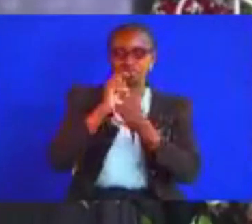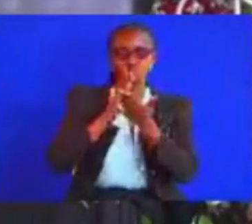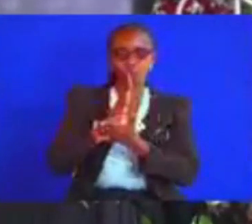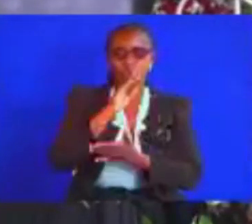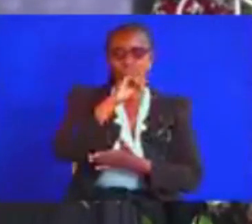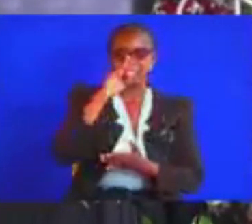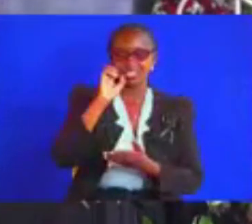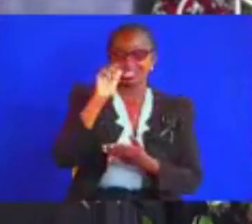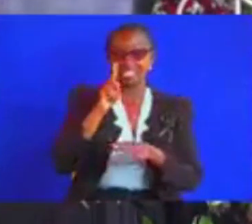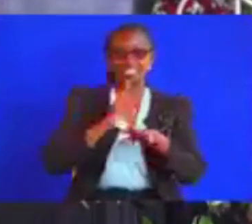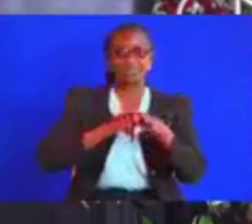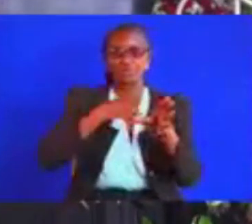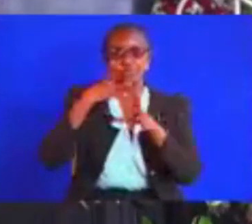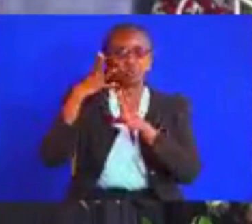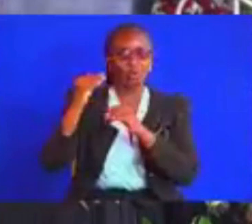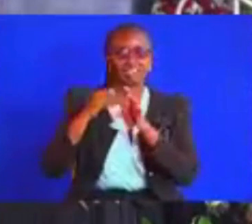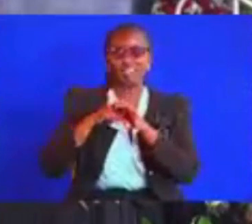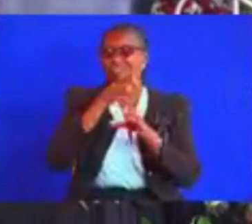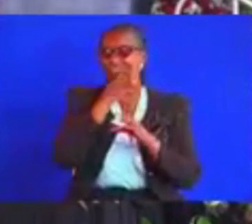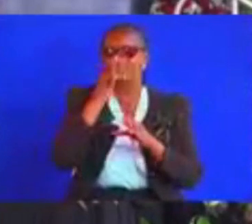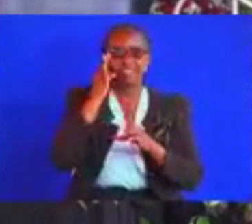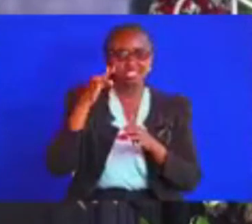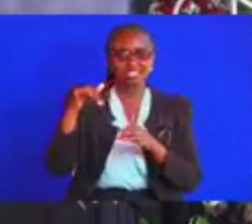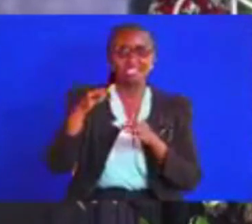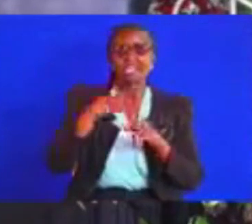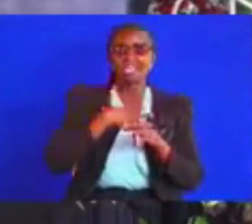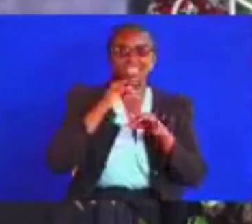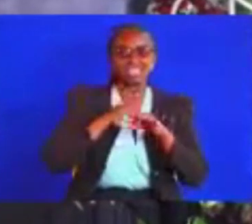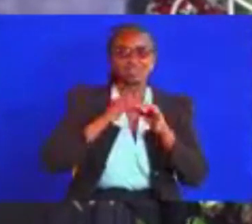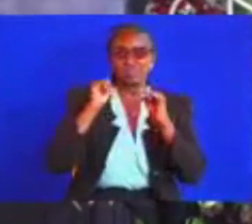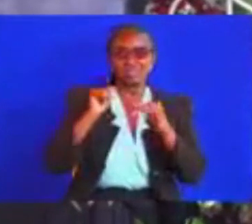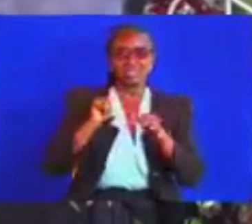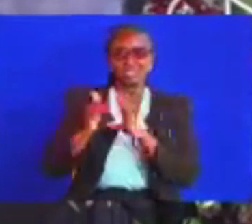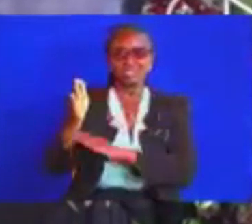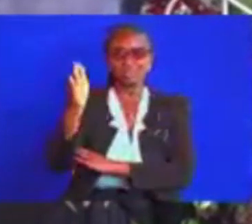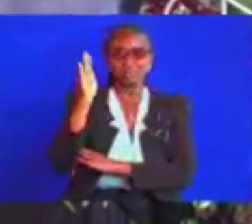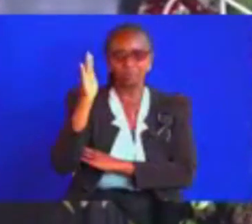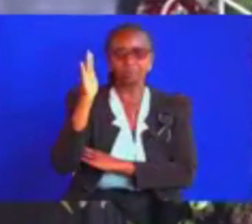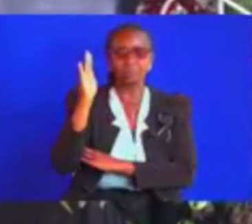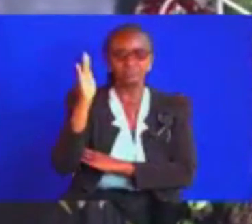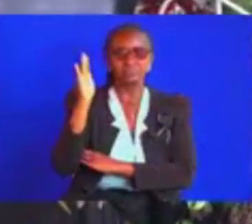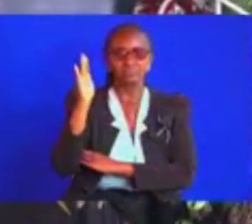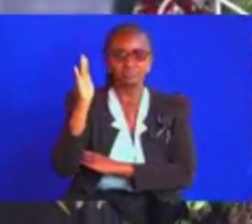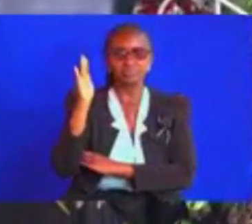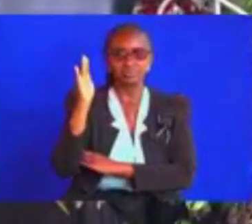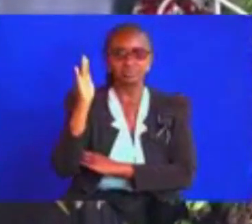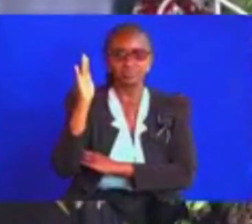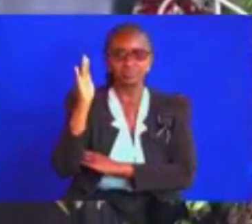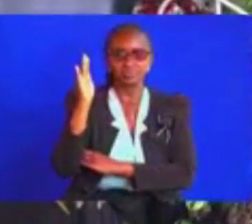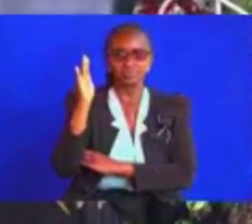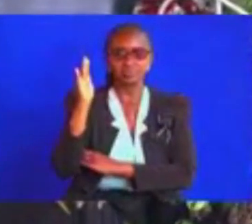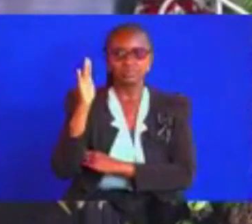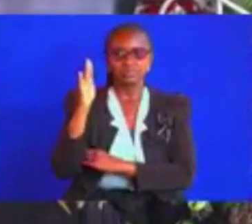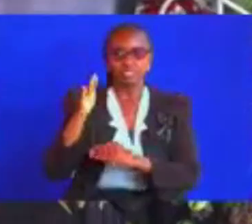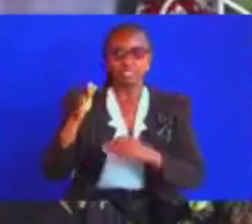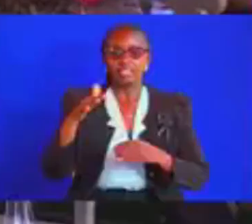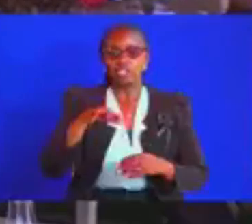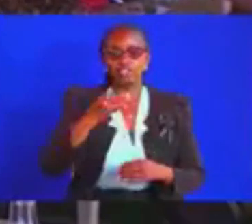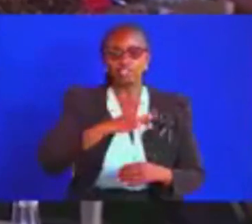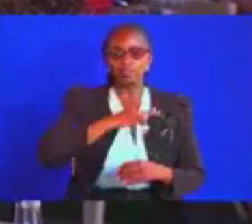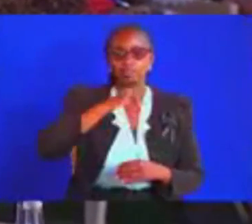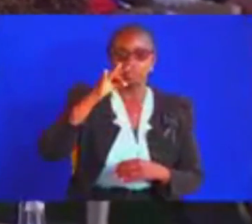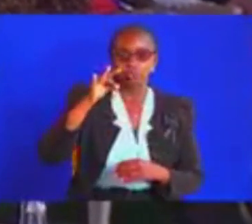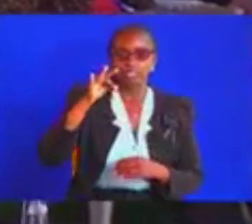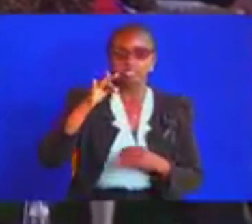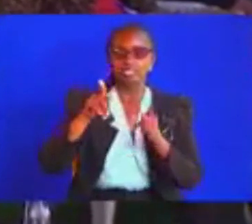fasting, prayer, consecration, you will dedicate yourself sometimes in a blind pursuit of spirituality. And at the